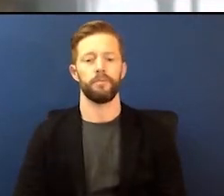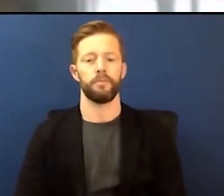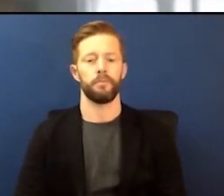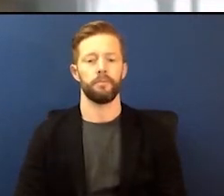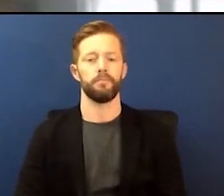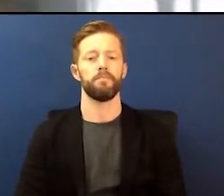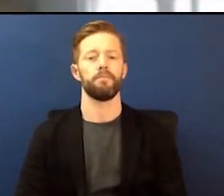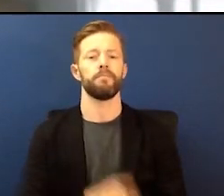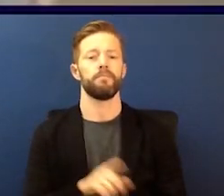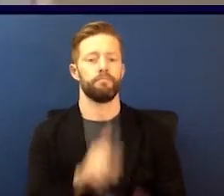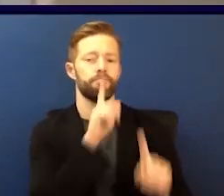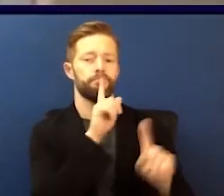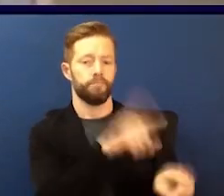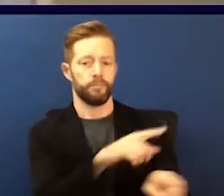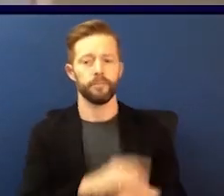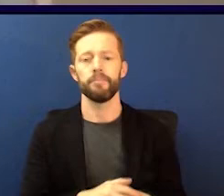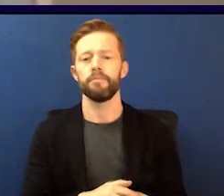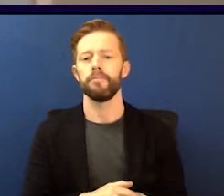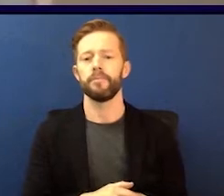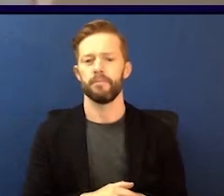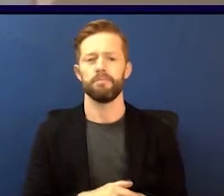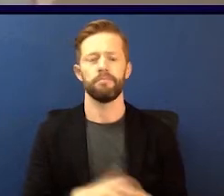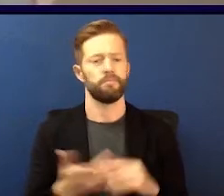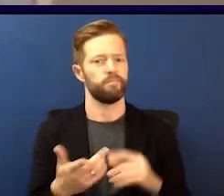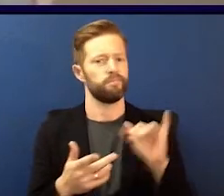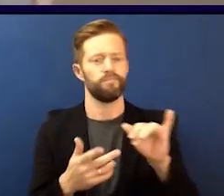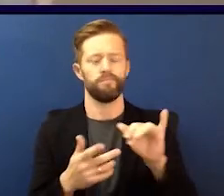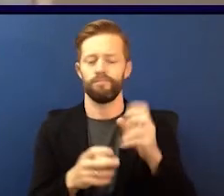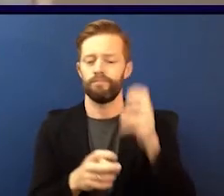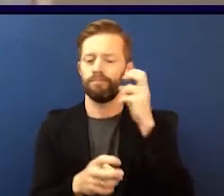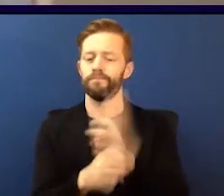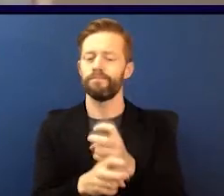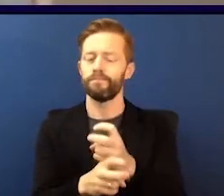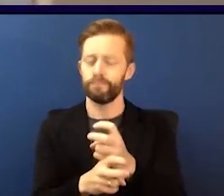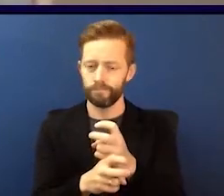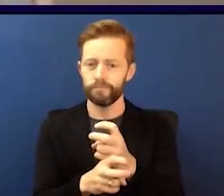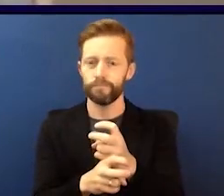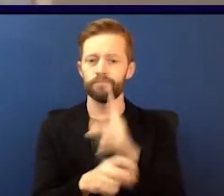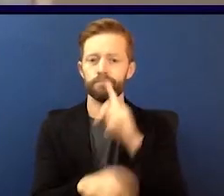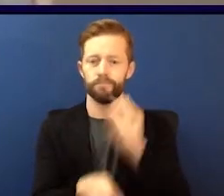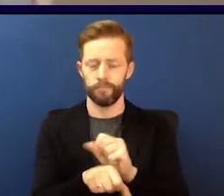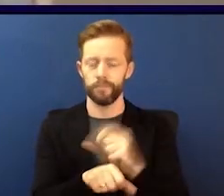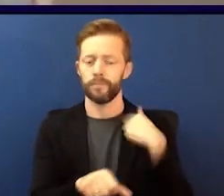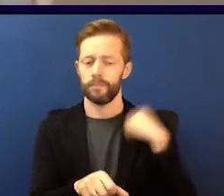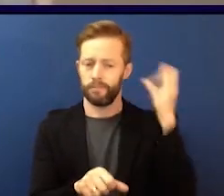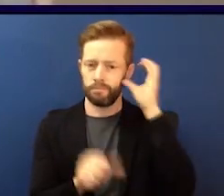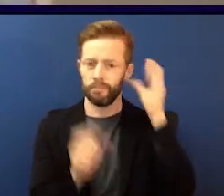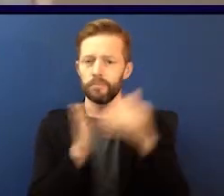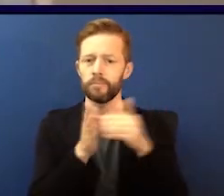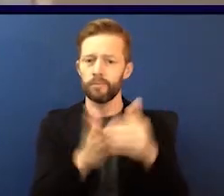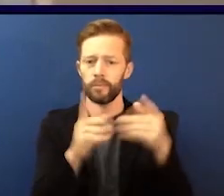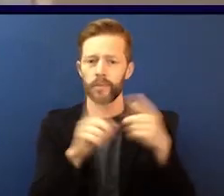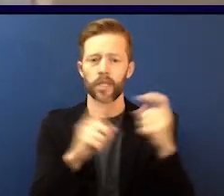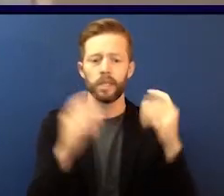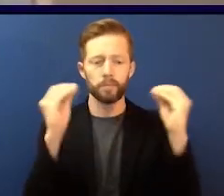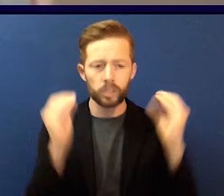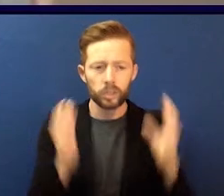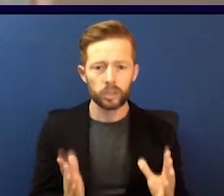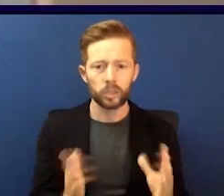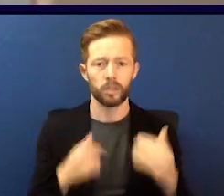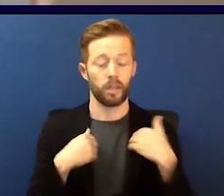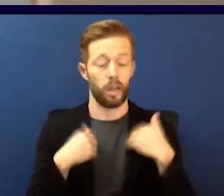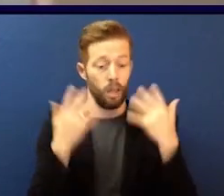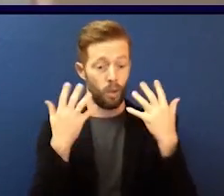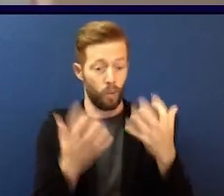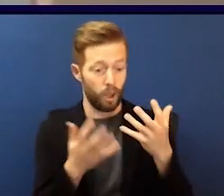in classrooms. It is hard, Sherry. It is, and that's something I hear a lot from teachers. I